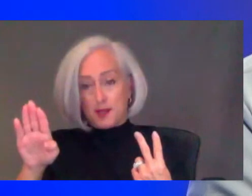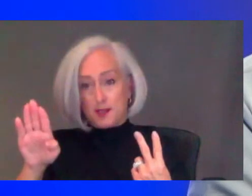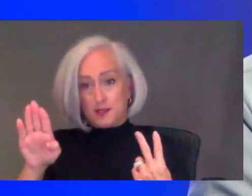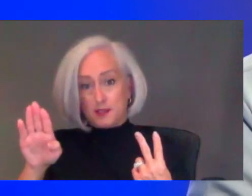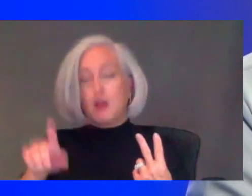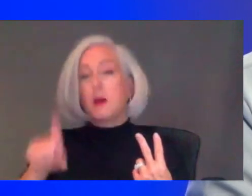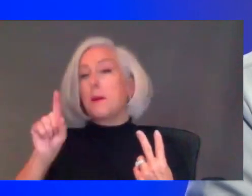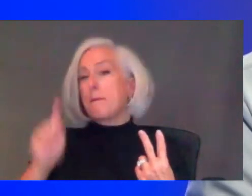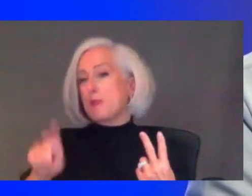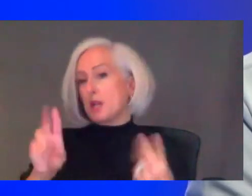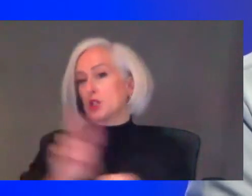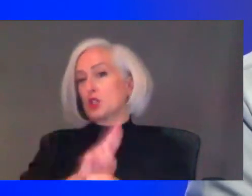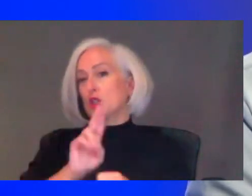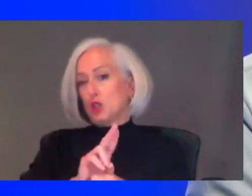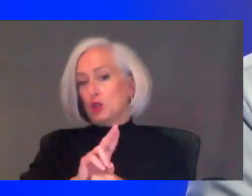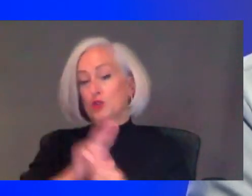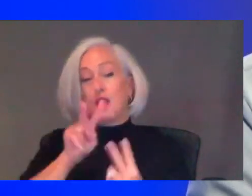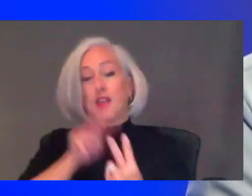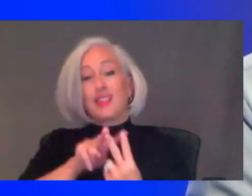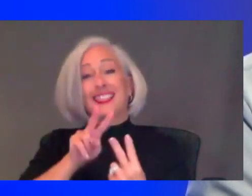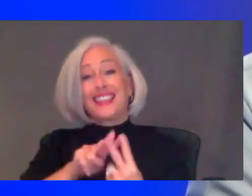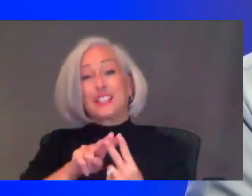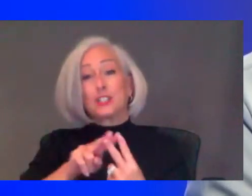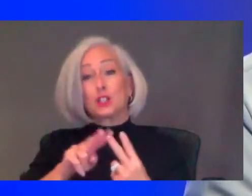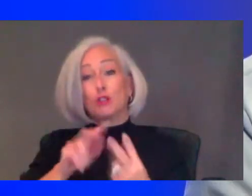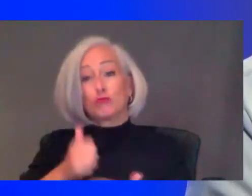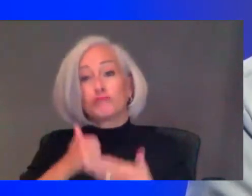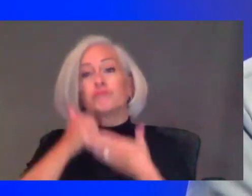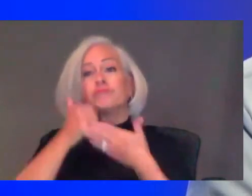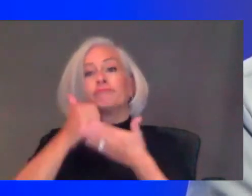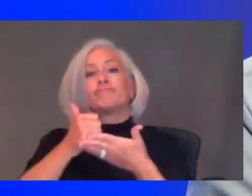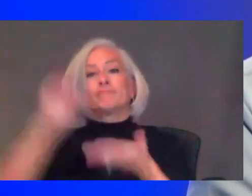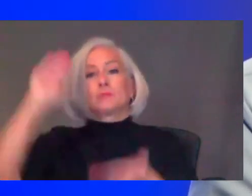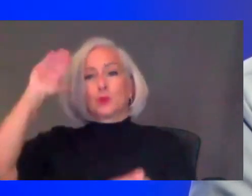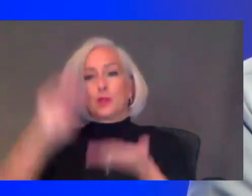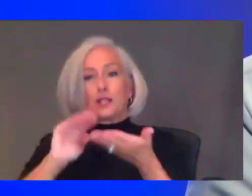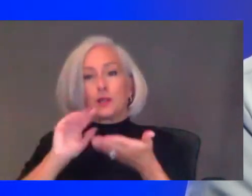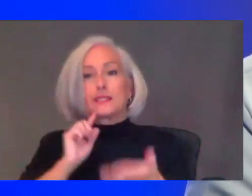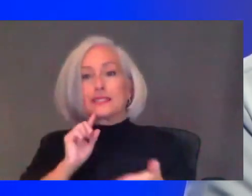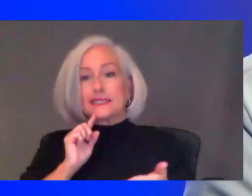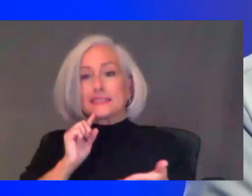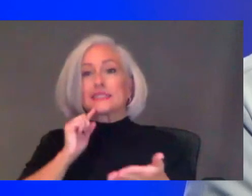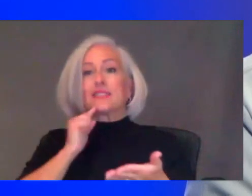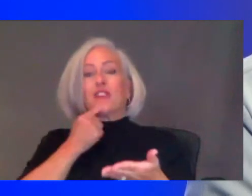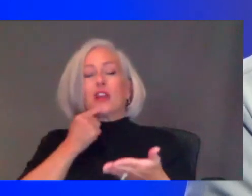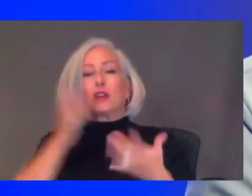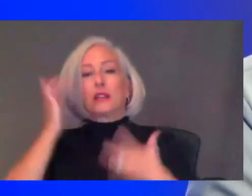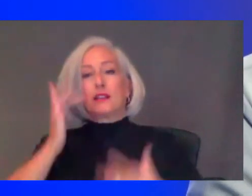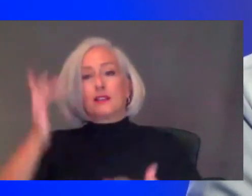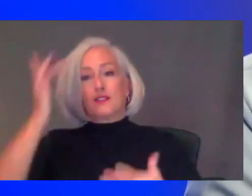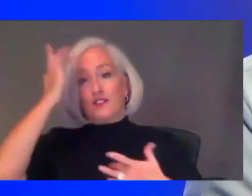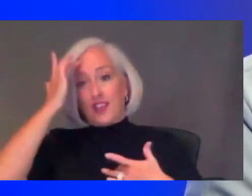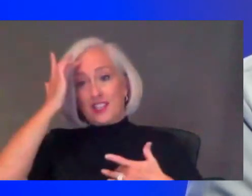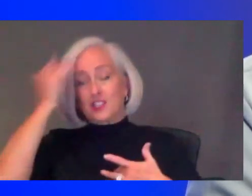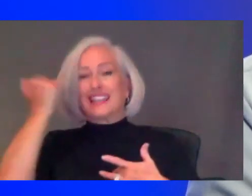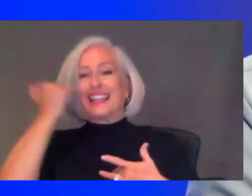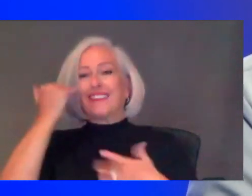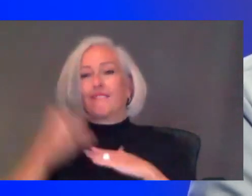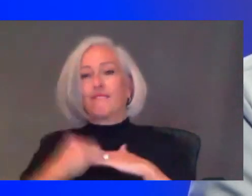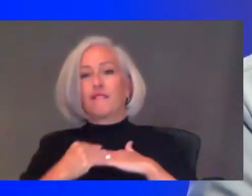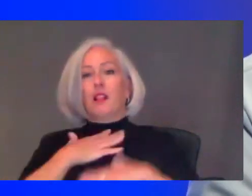the field of infections, and also prevented those infections from going on to